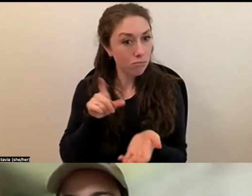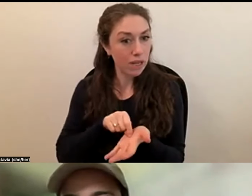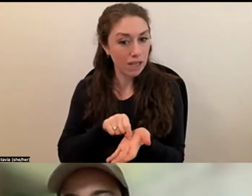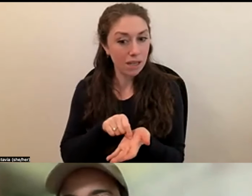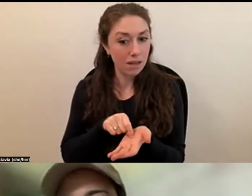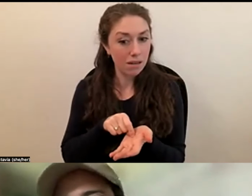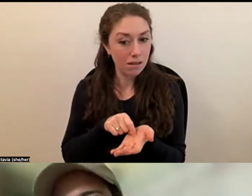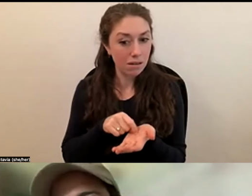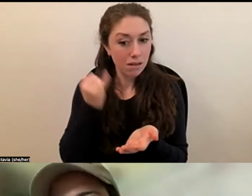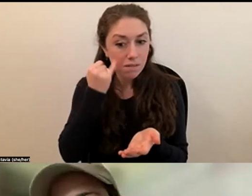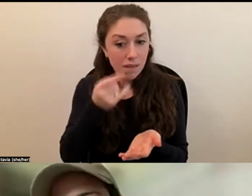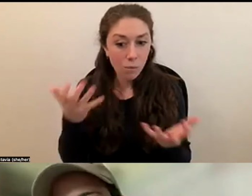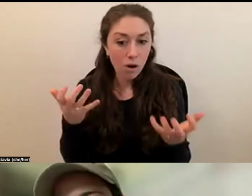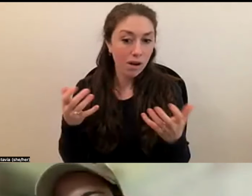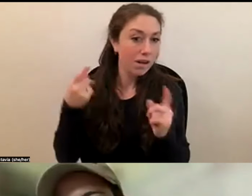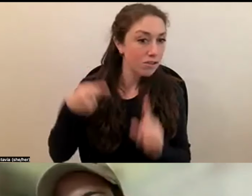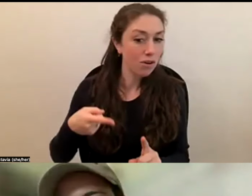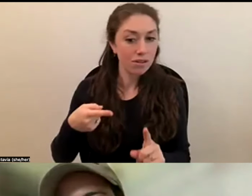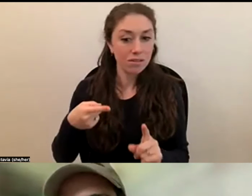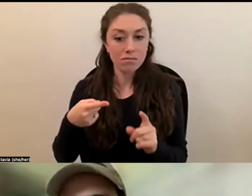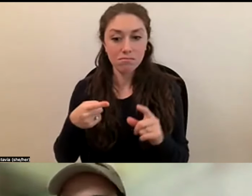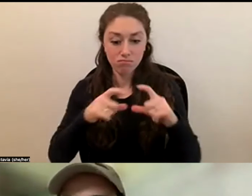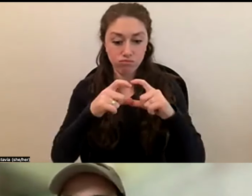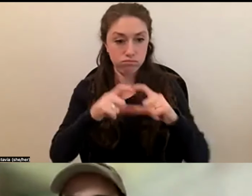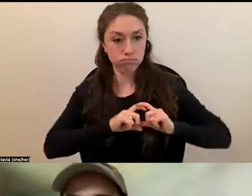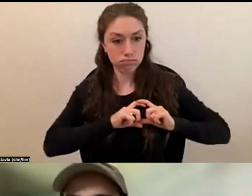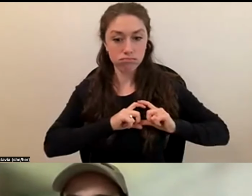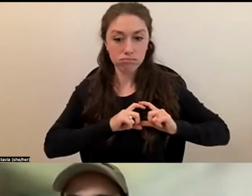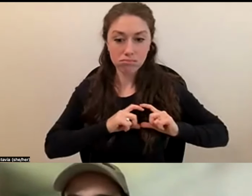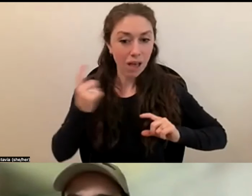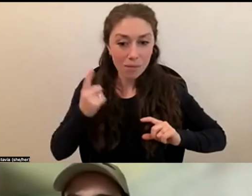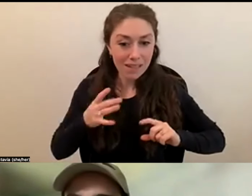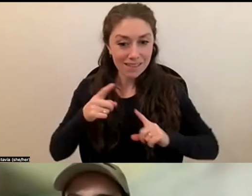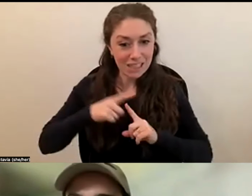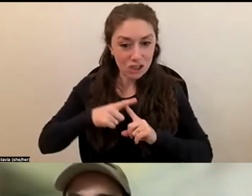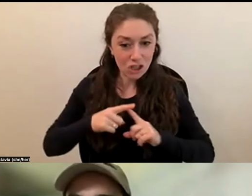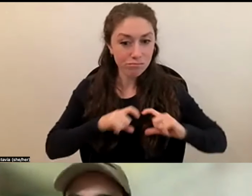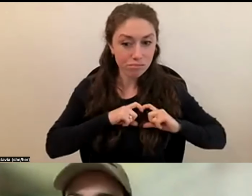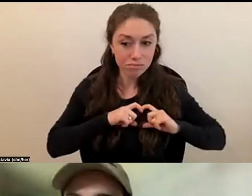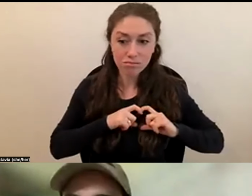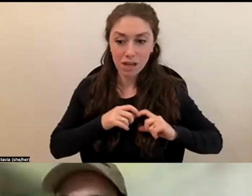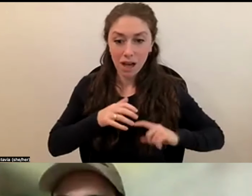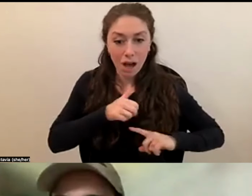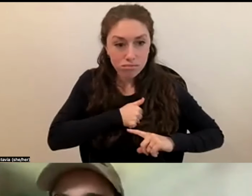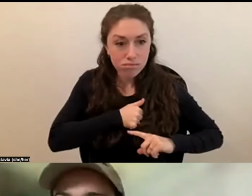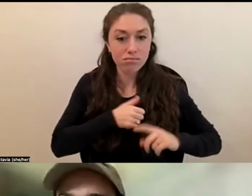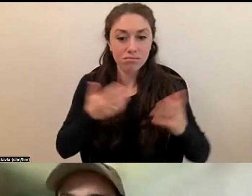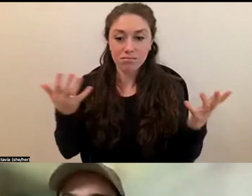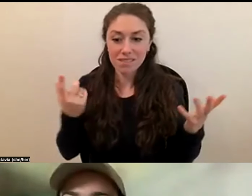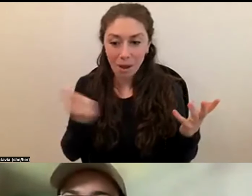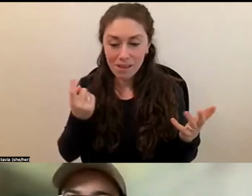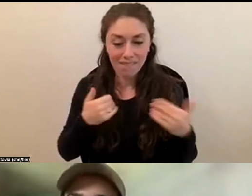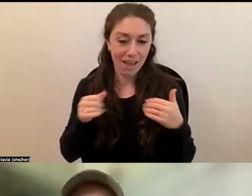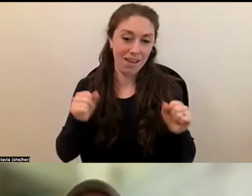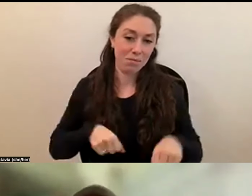If they wanted a certain segment on a t-shirt, something like that, be able to have that capability. So the Pictures of